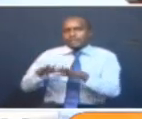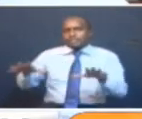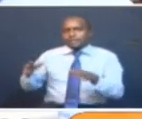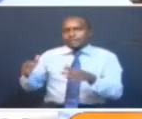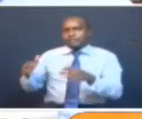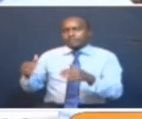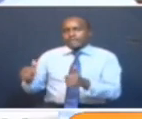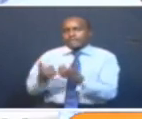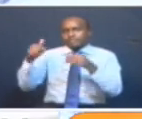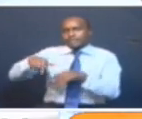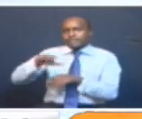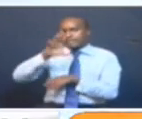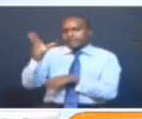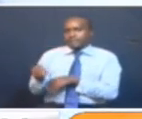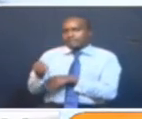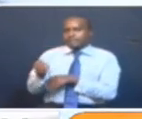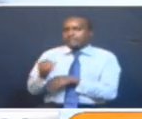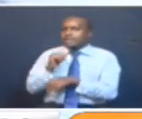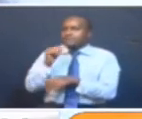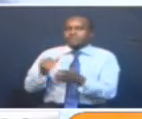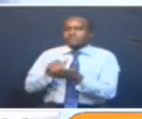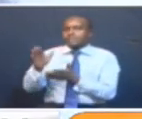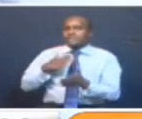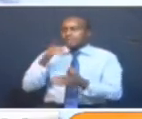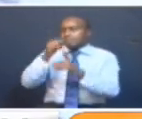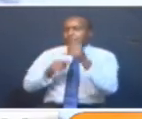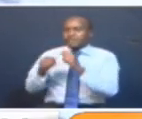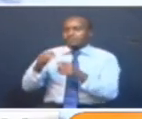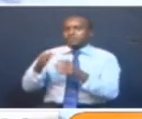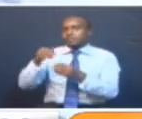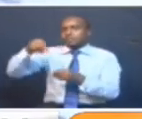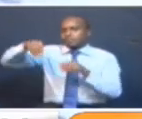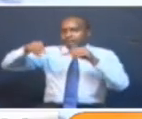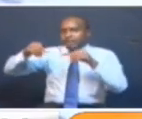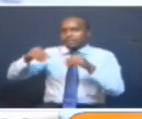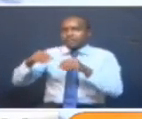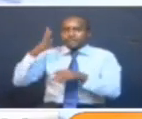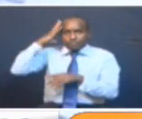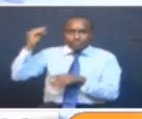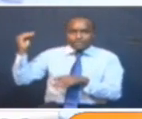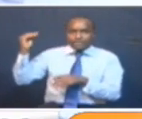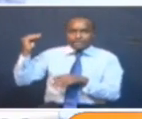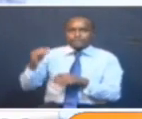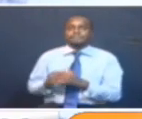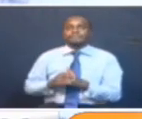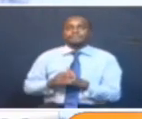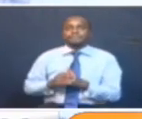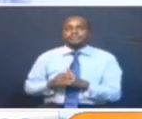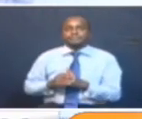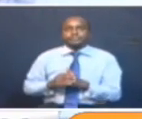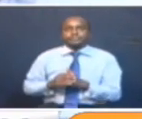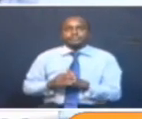Yeah. Rather than, you know, sending our milk or flowers to Amsterdam. Yeah, why should we? Yeah, why should